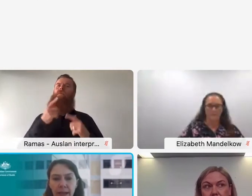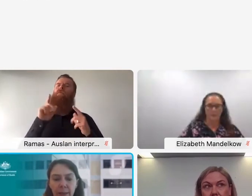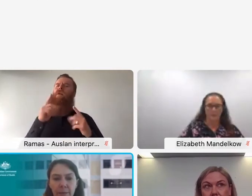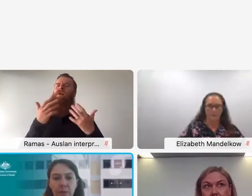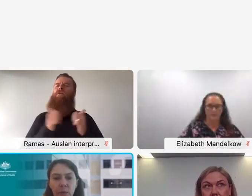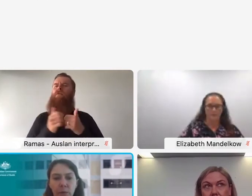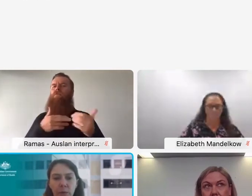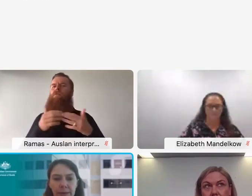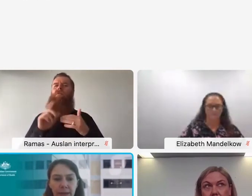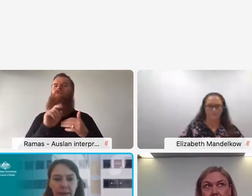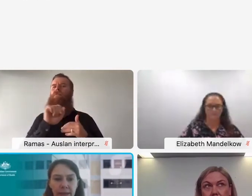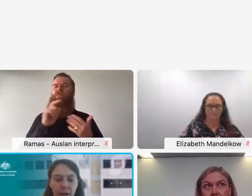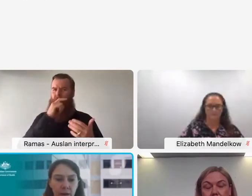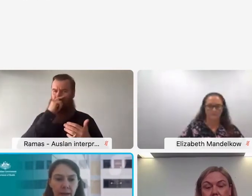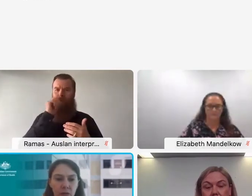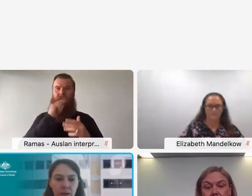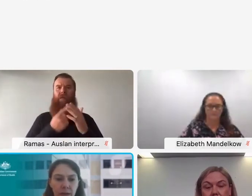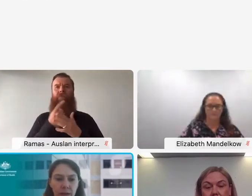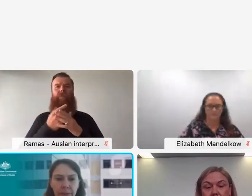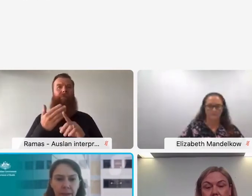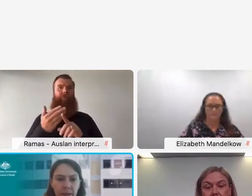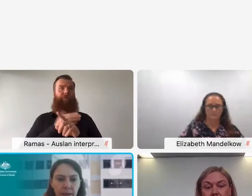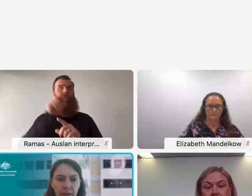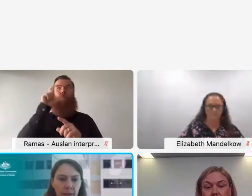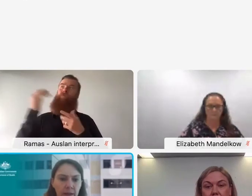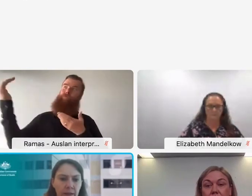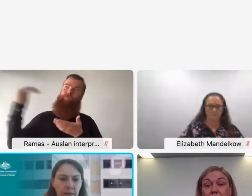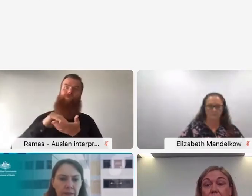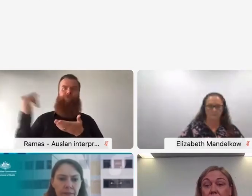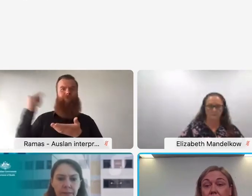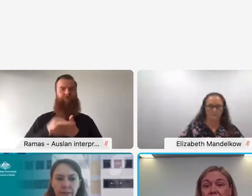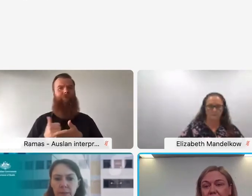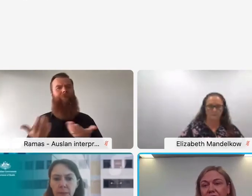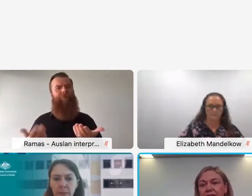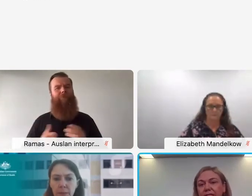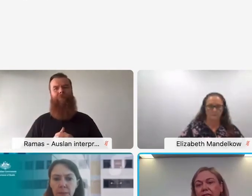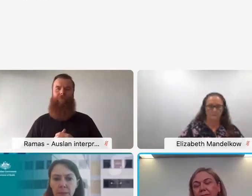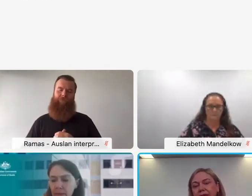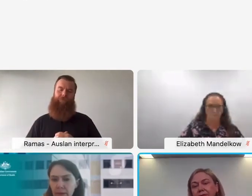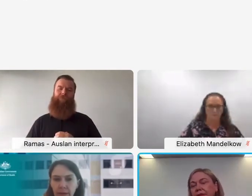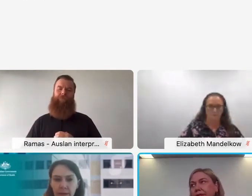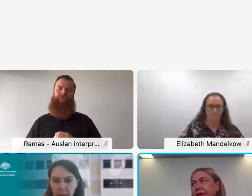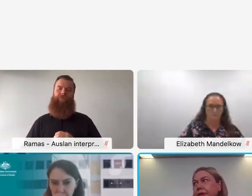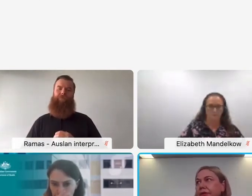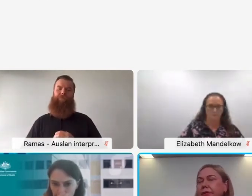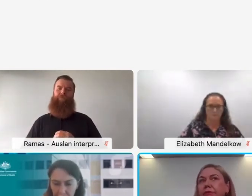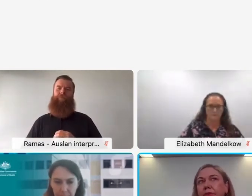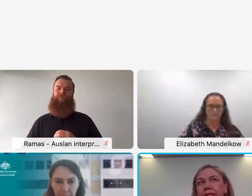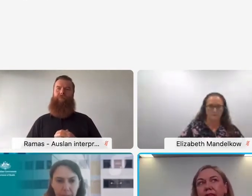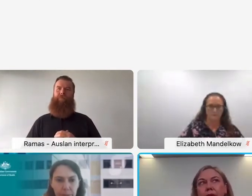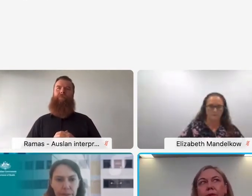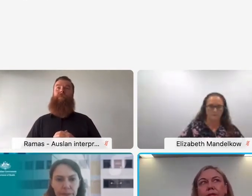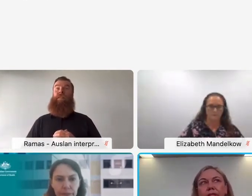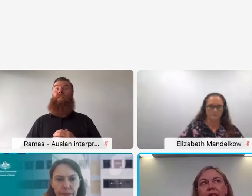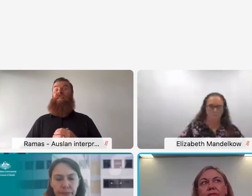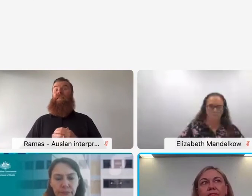done before the person leaves their home country? Yeah, we actually did attempt that with the